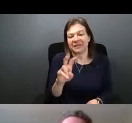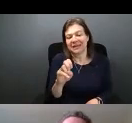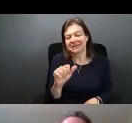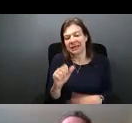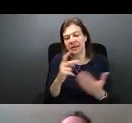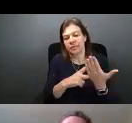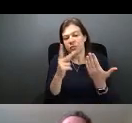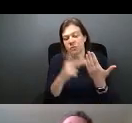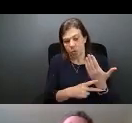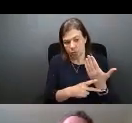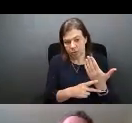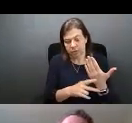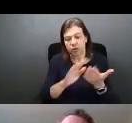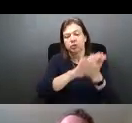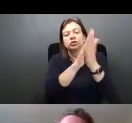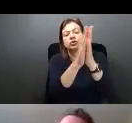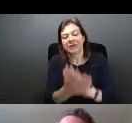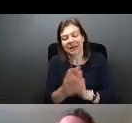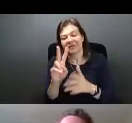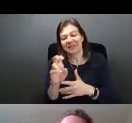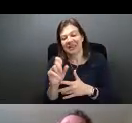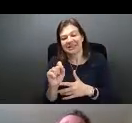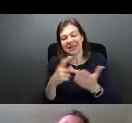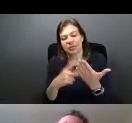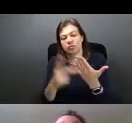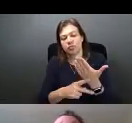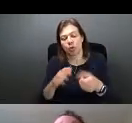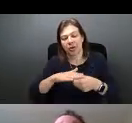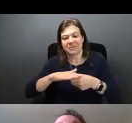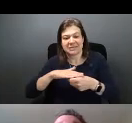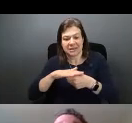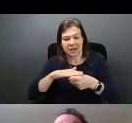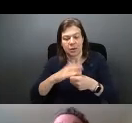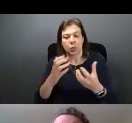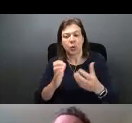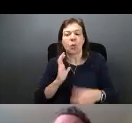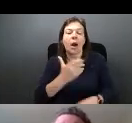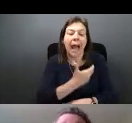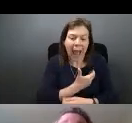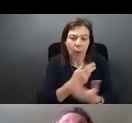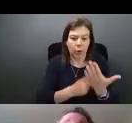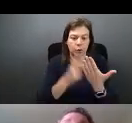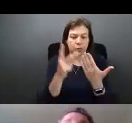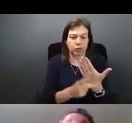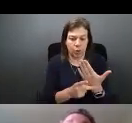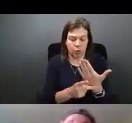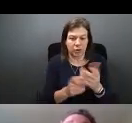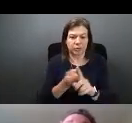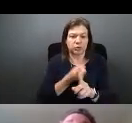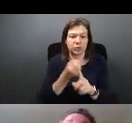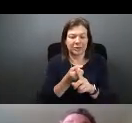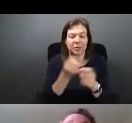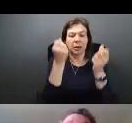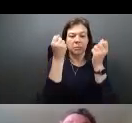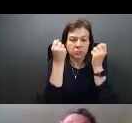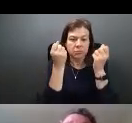programs to become VSA program sites. We want our VSA programs to impact as many